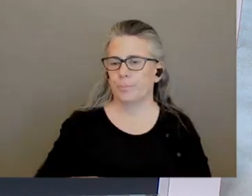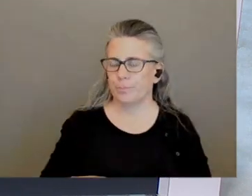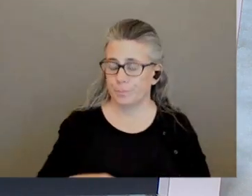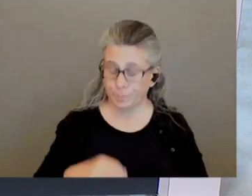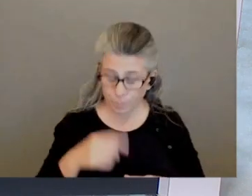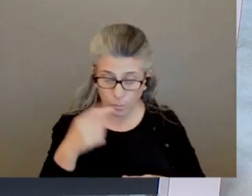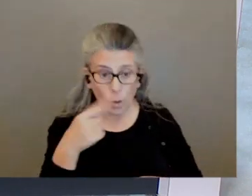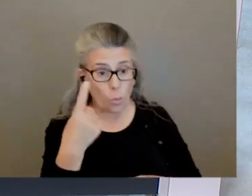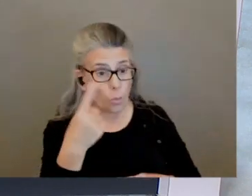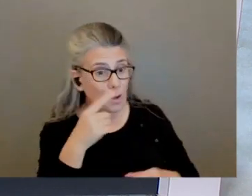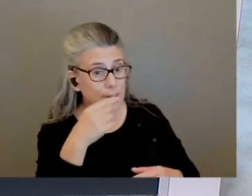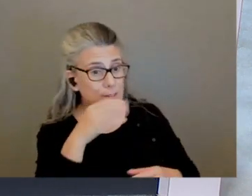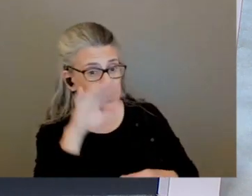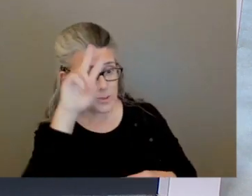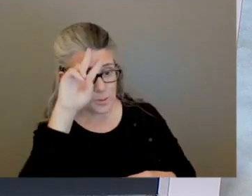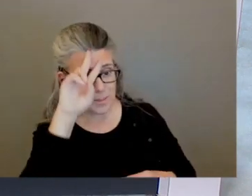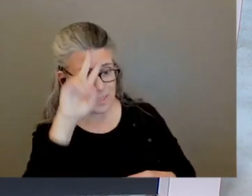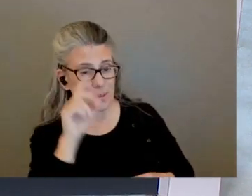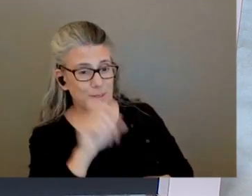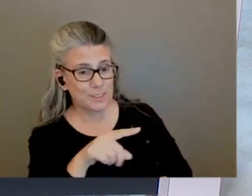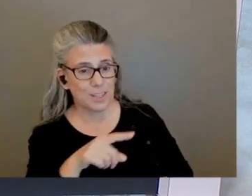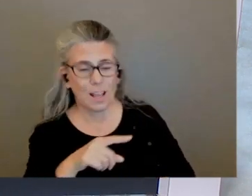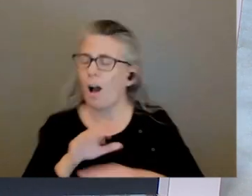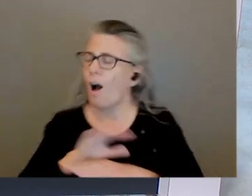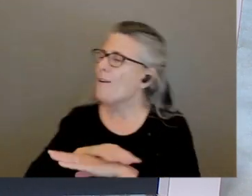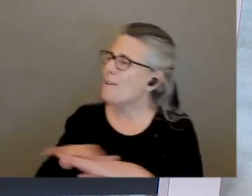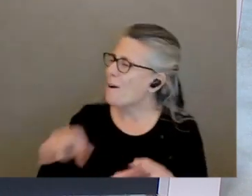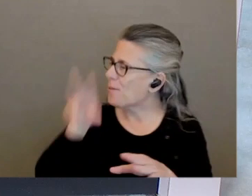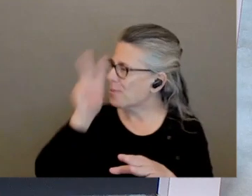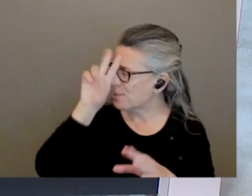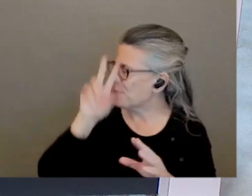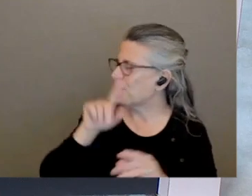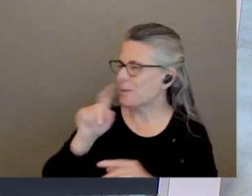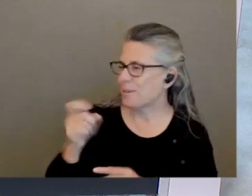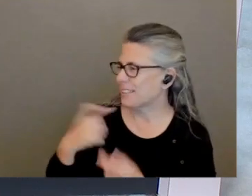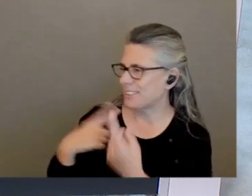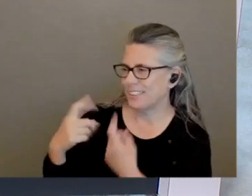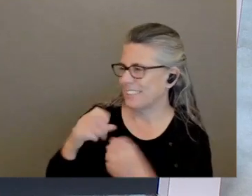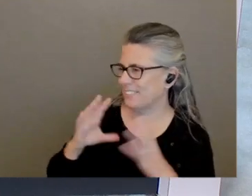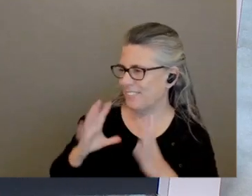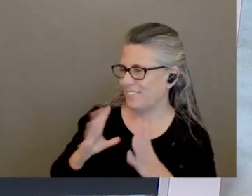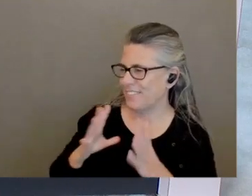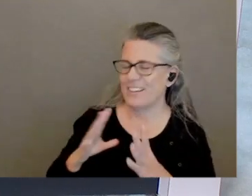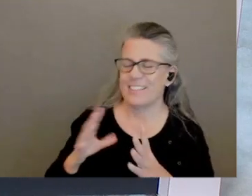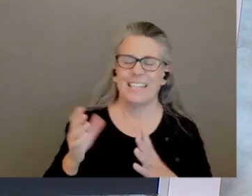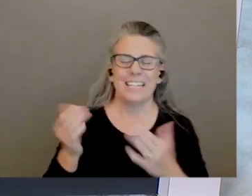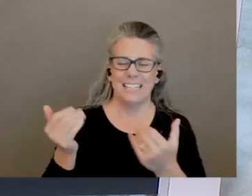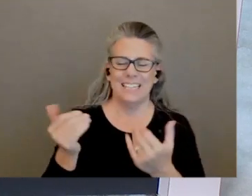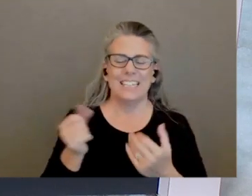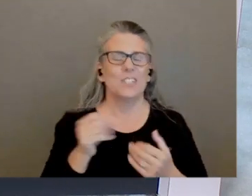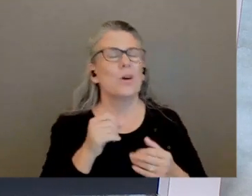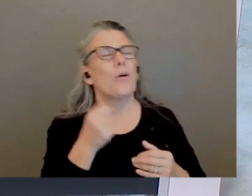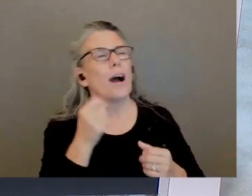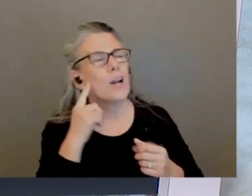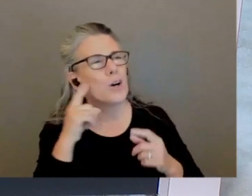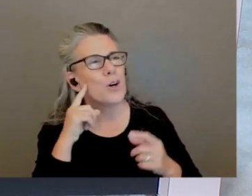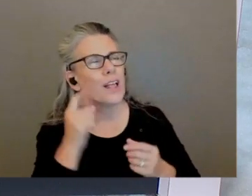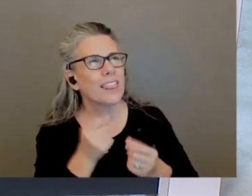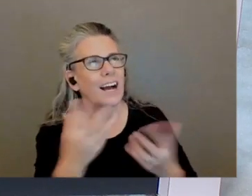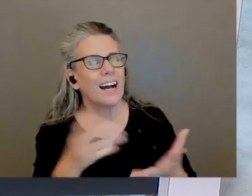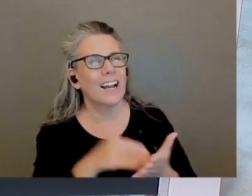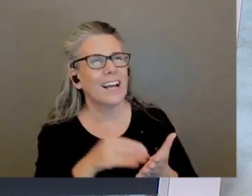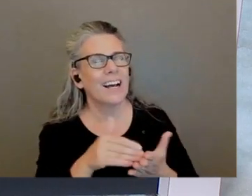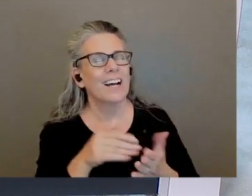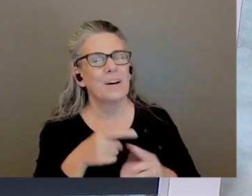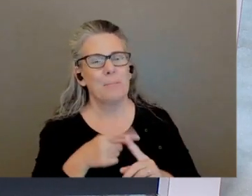stupid question. No questions are stupid. No, but it's something I heard a lot from developers saying, okay, I have already instance running. I